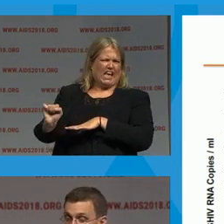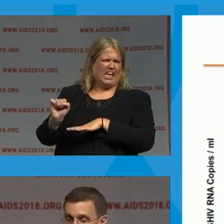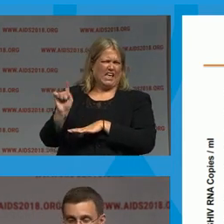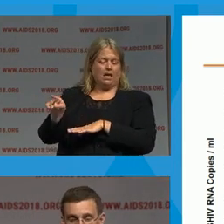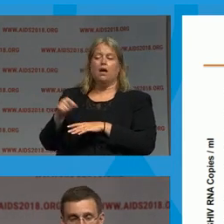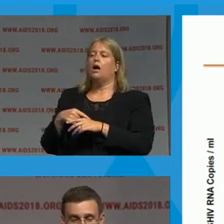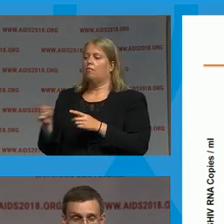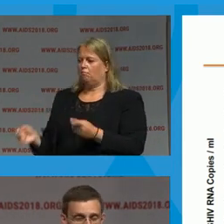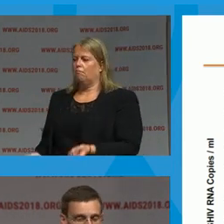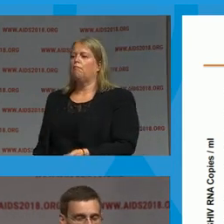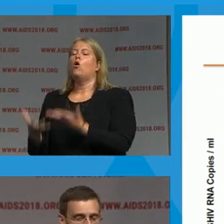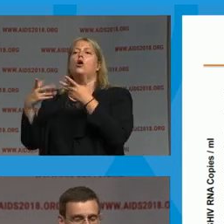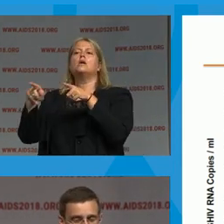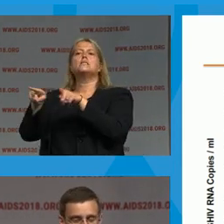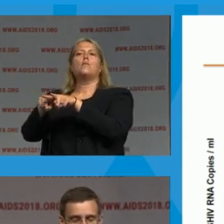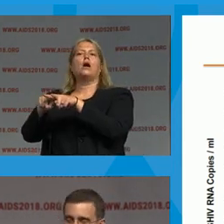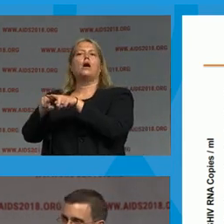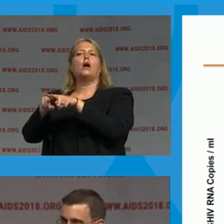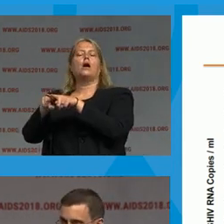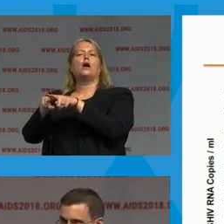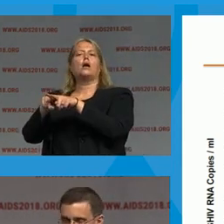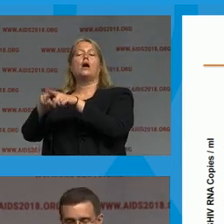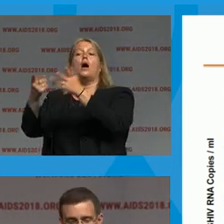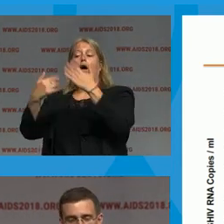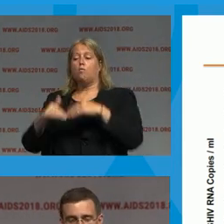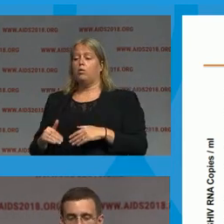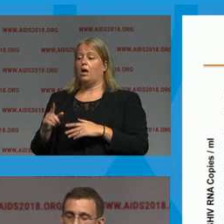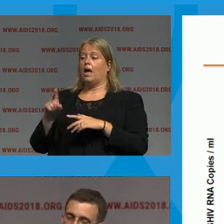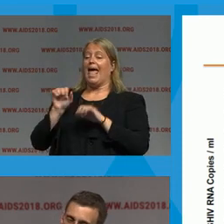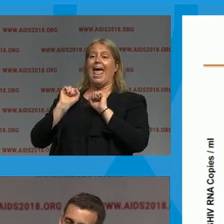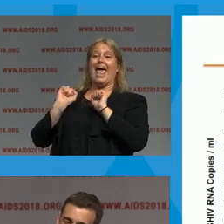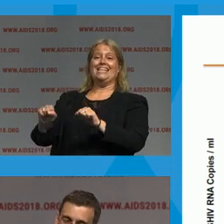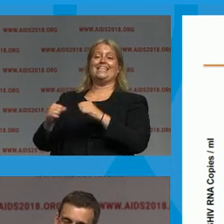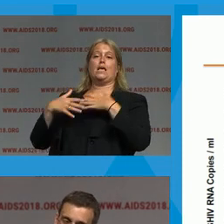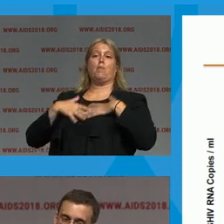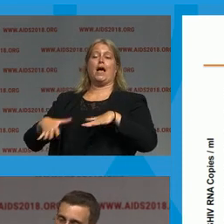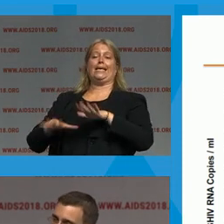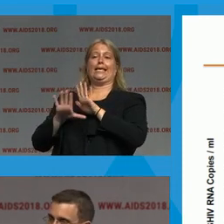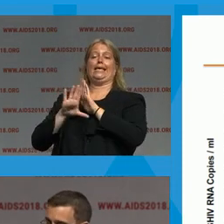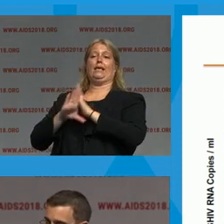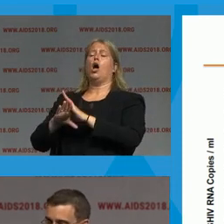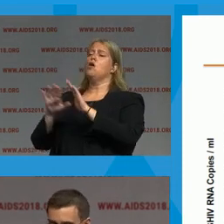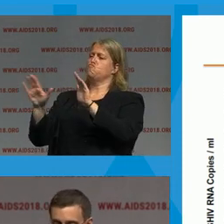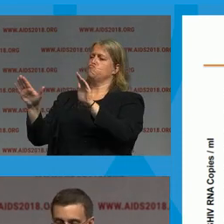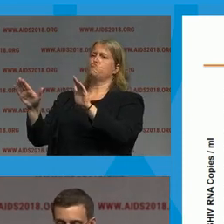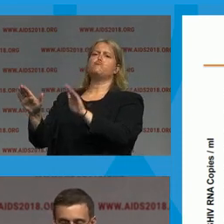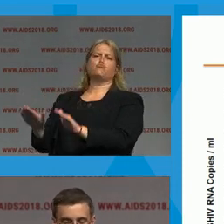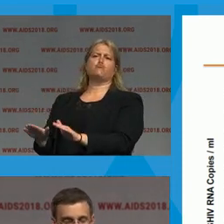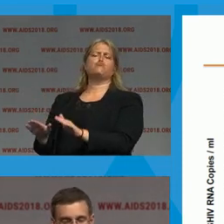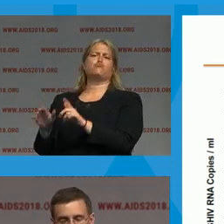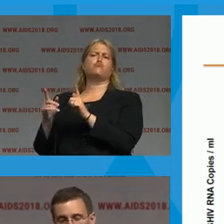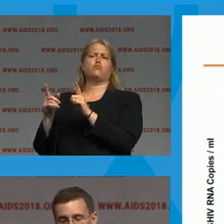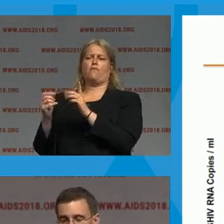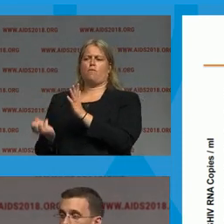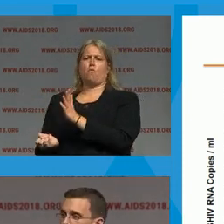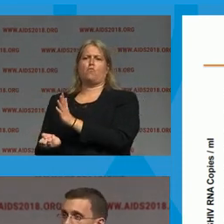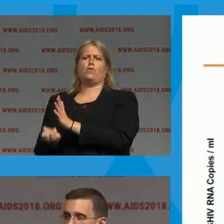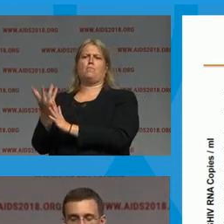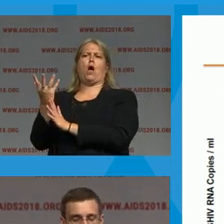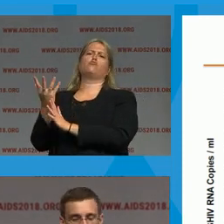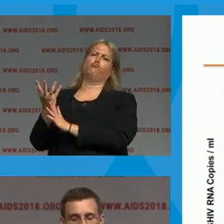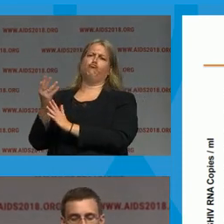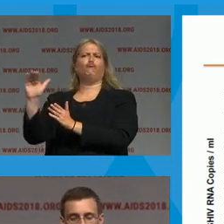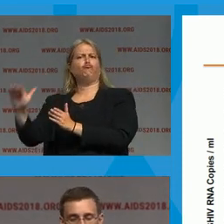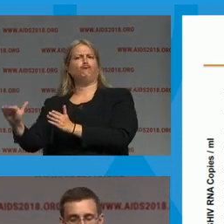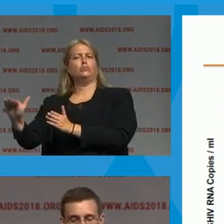then it looks very similar. If they receive just the antibody, seems like there's a bit of a reduction in the viral rebound, but what's most